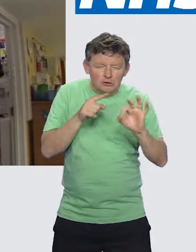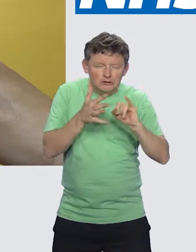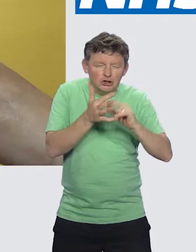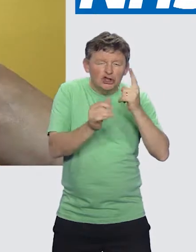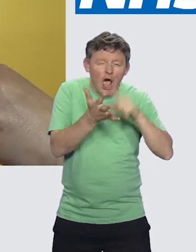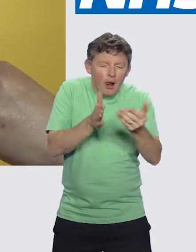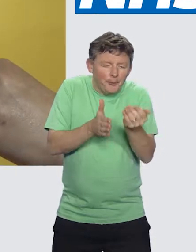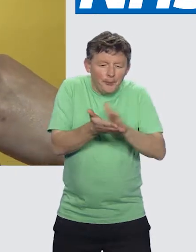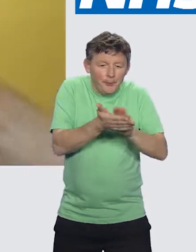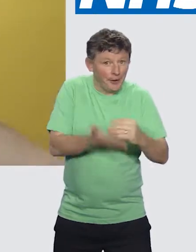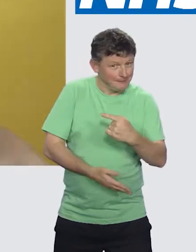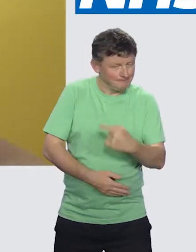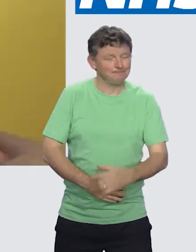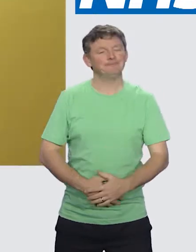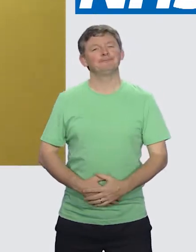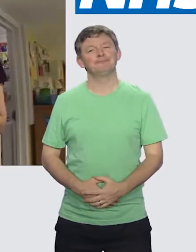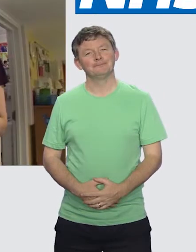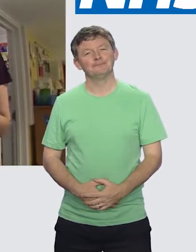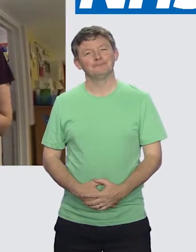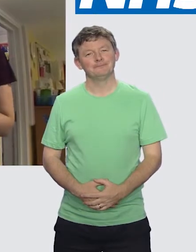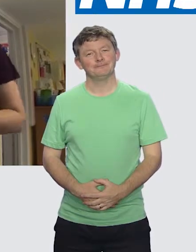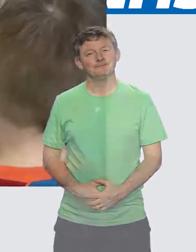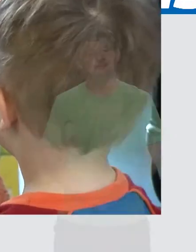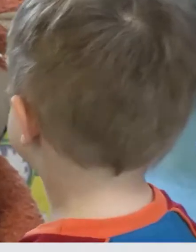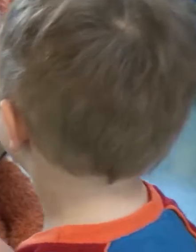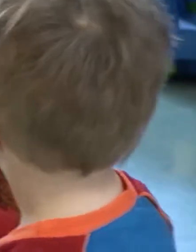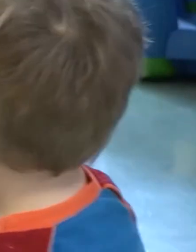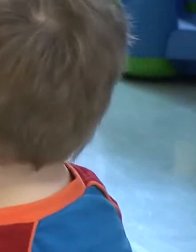gel like this one. Mel pushes a flat handle on the front of the